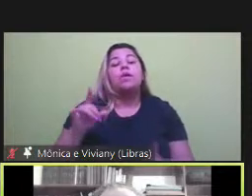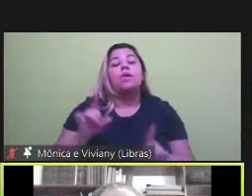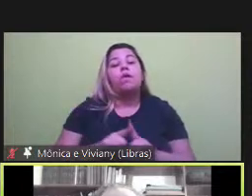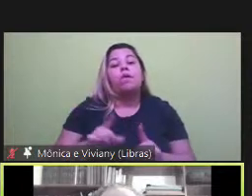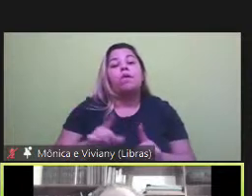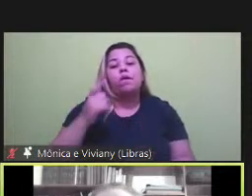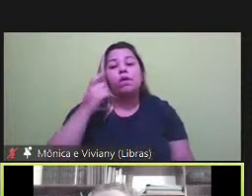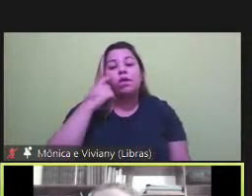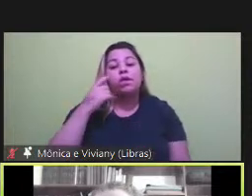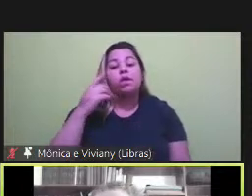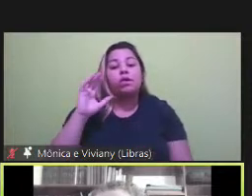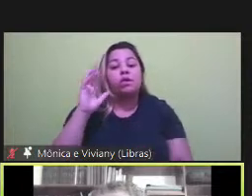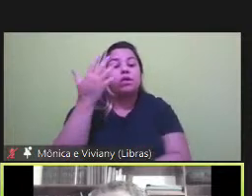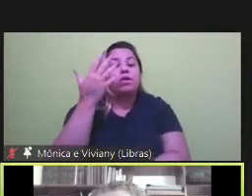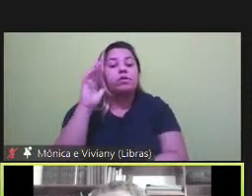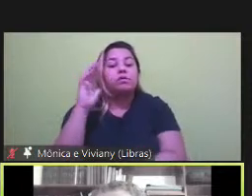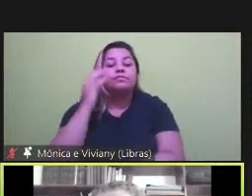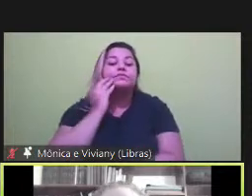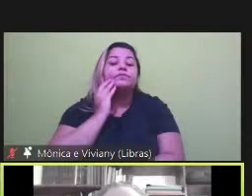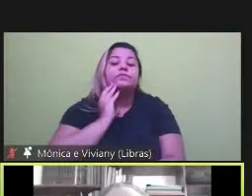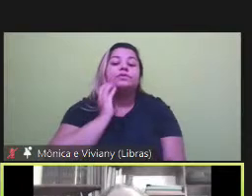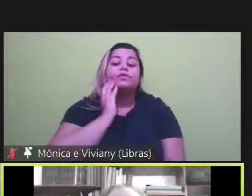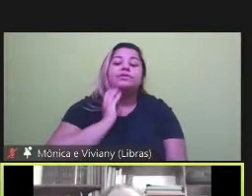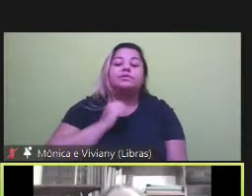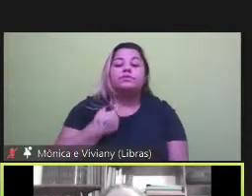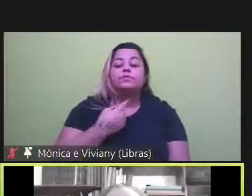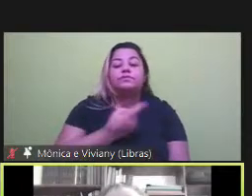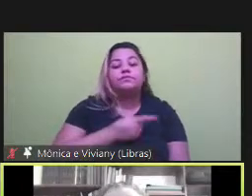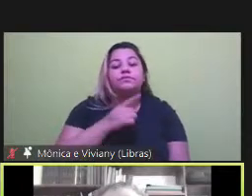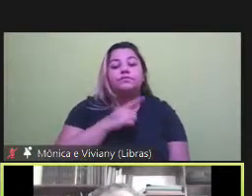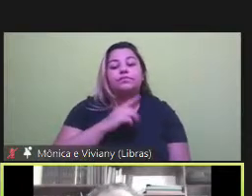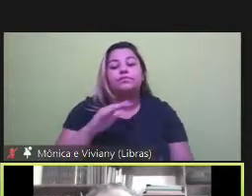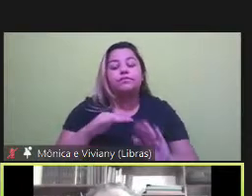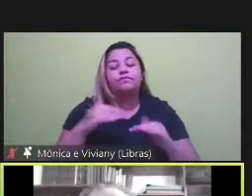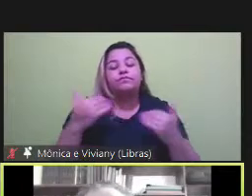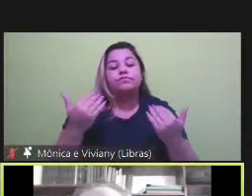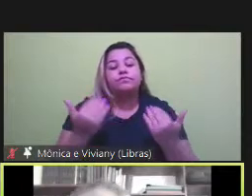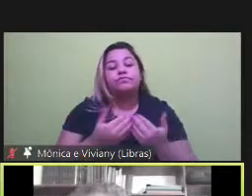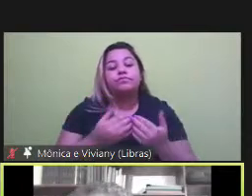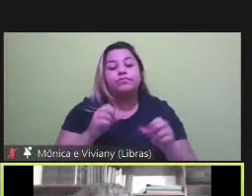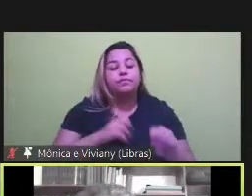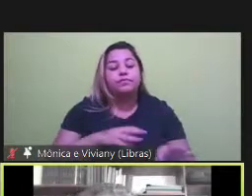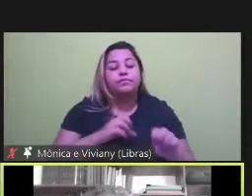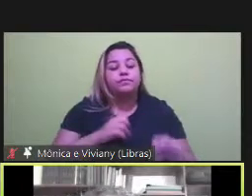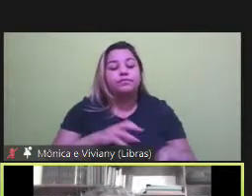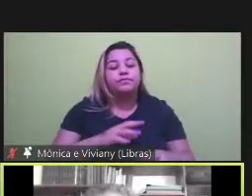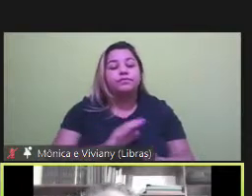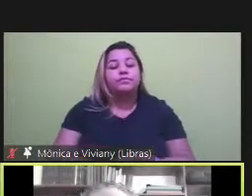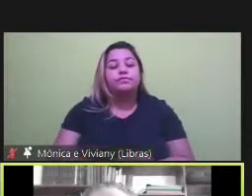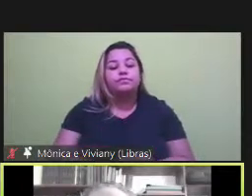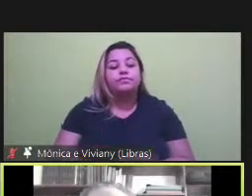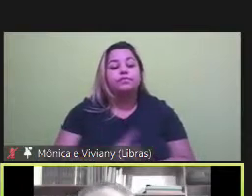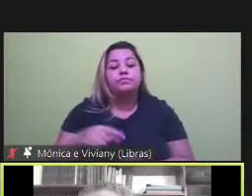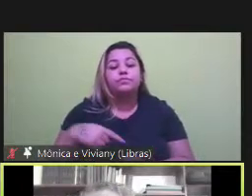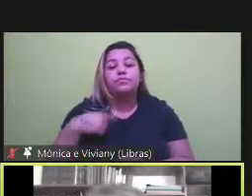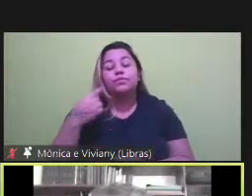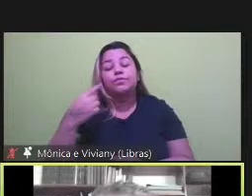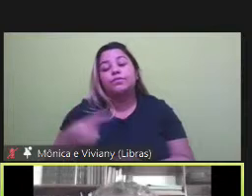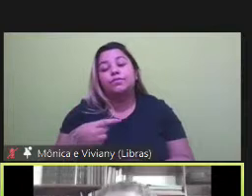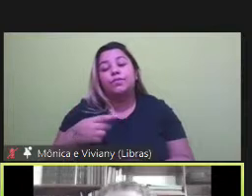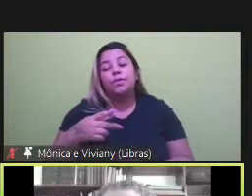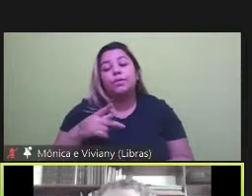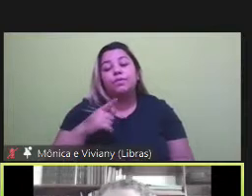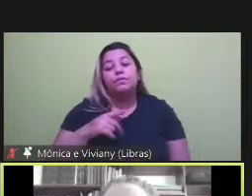especially when it comes to addiction, and also the community, the educational community at large. And this